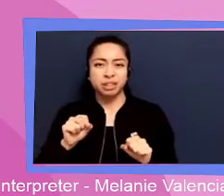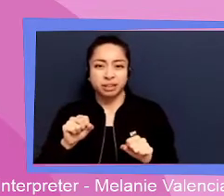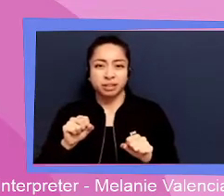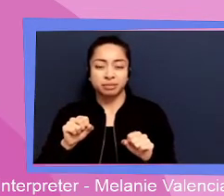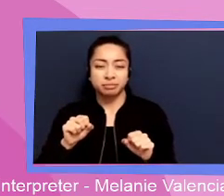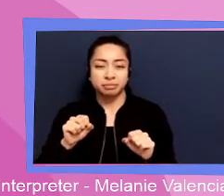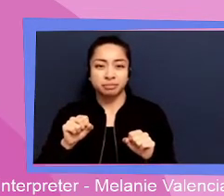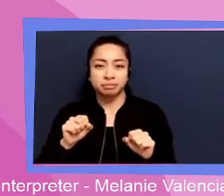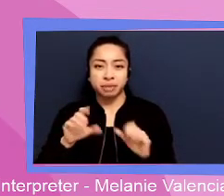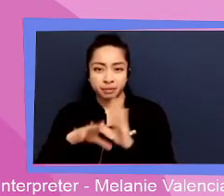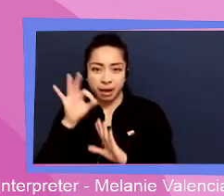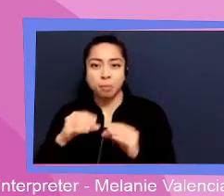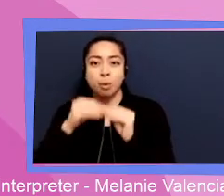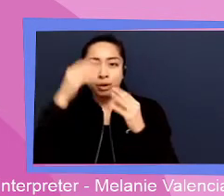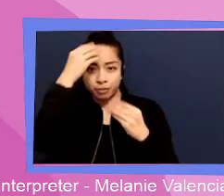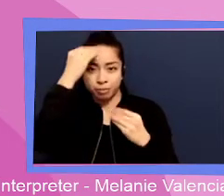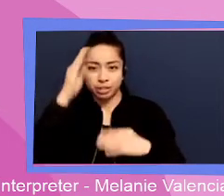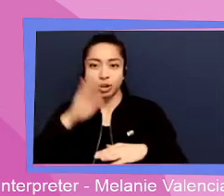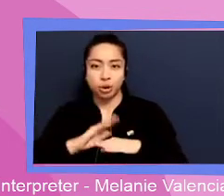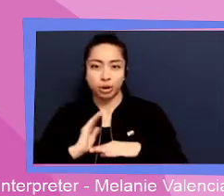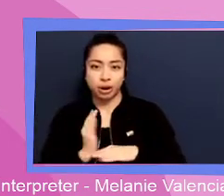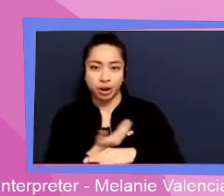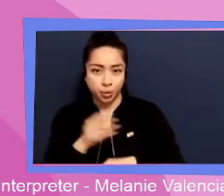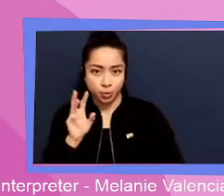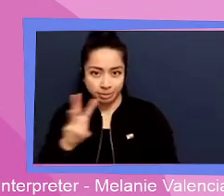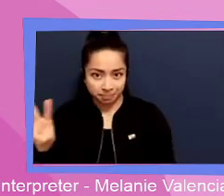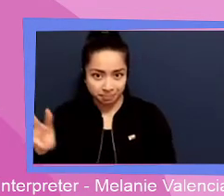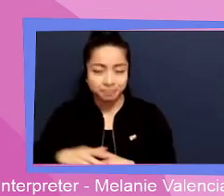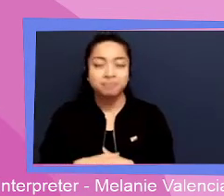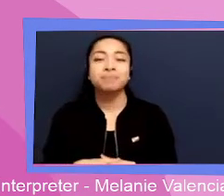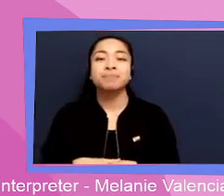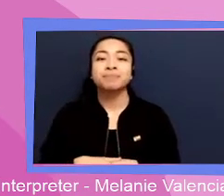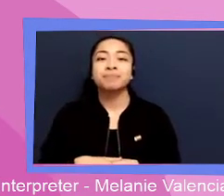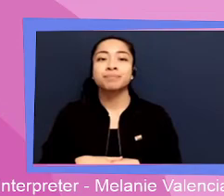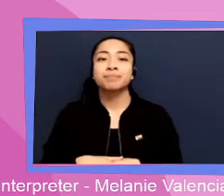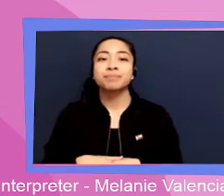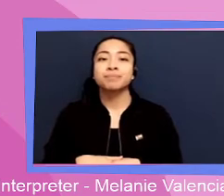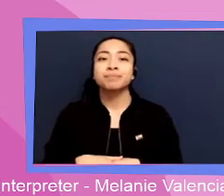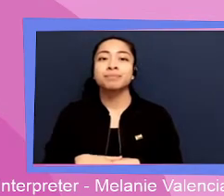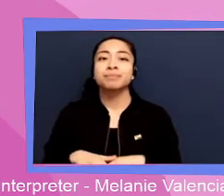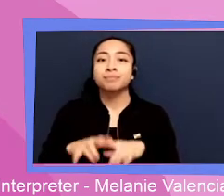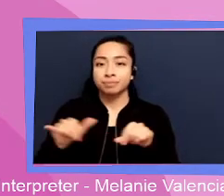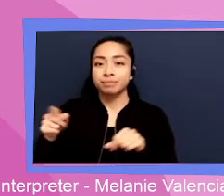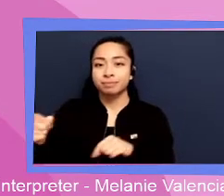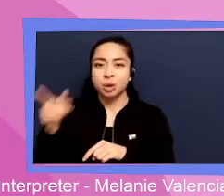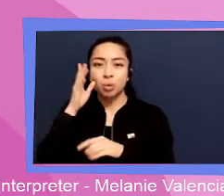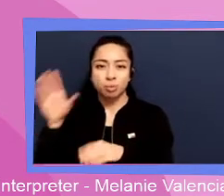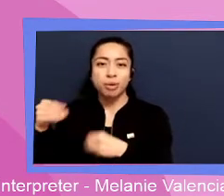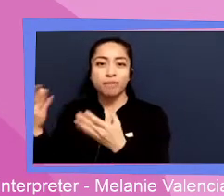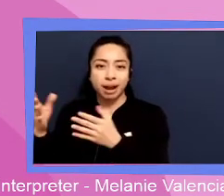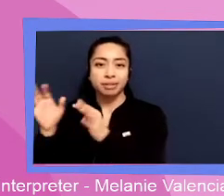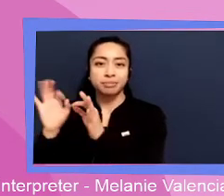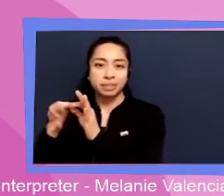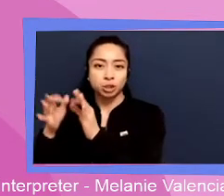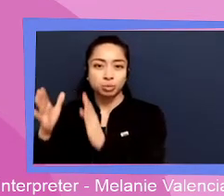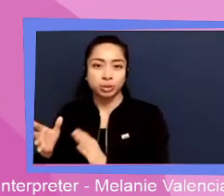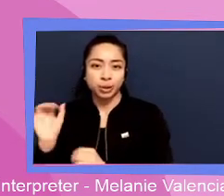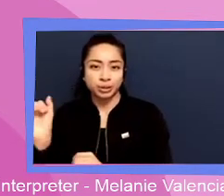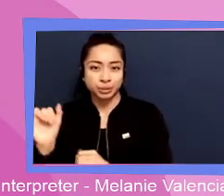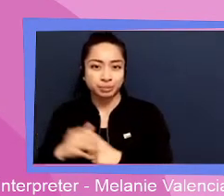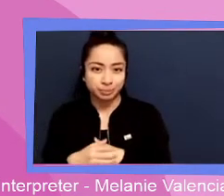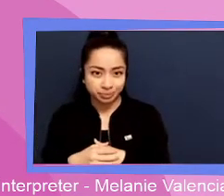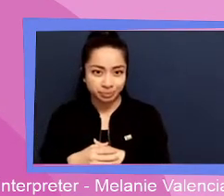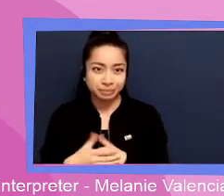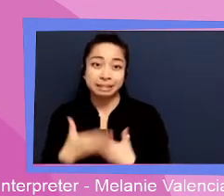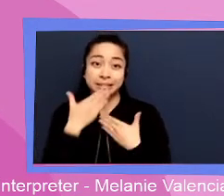vancouverpride.ca/events for any info for that program. And the show will also have ASL interpretation thanks to Vancouver Pride Society